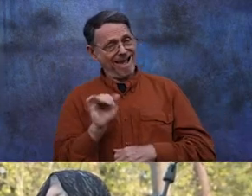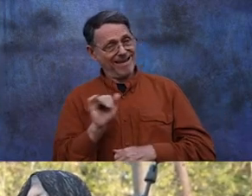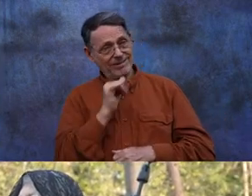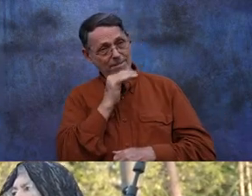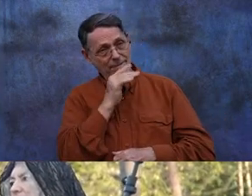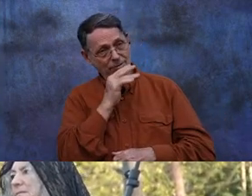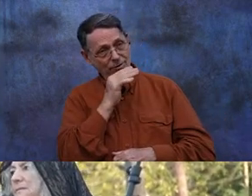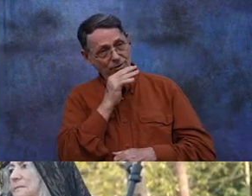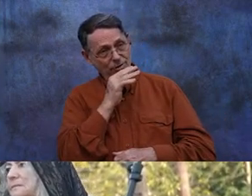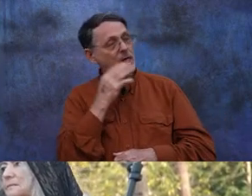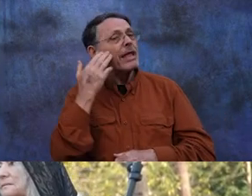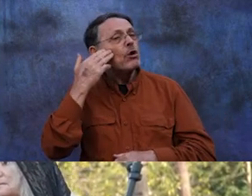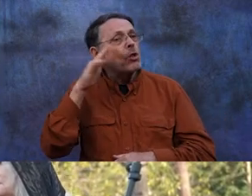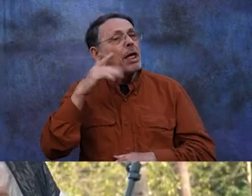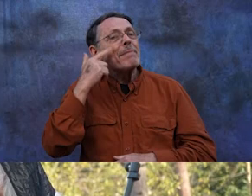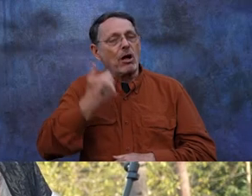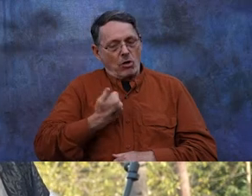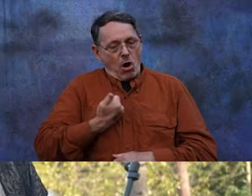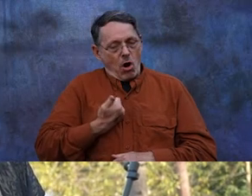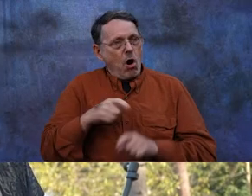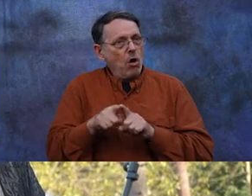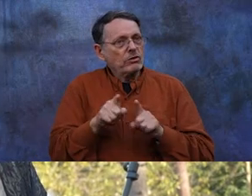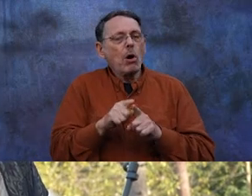because I am also a midwife.